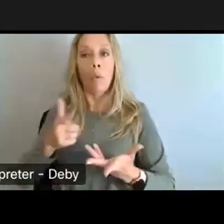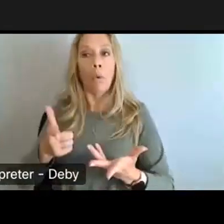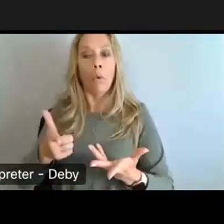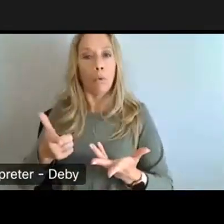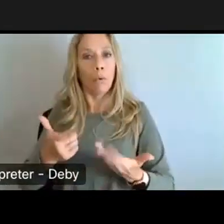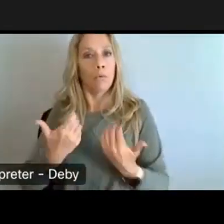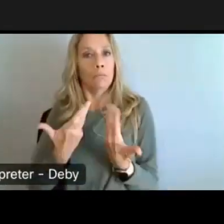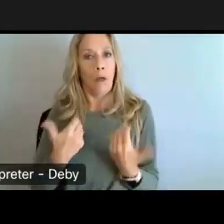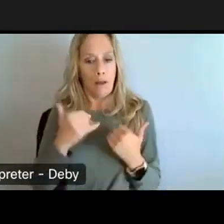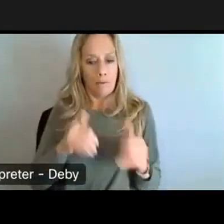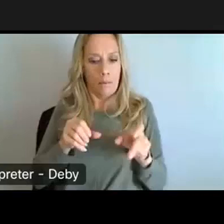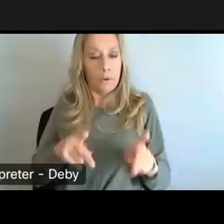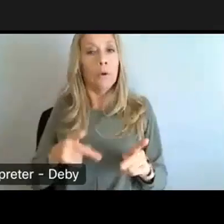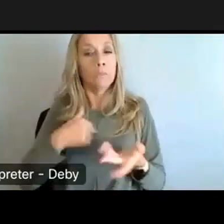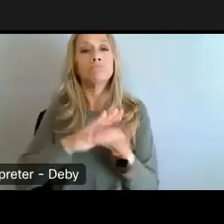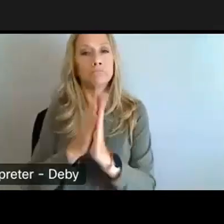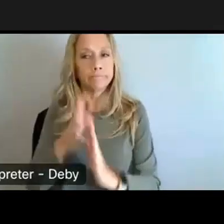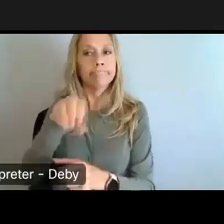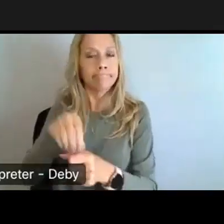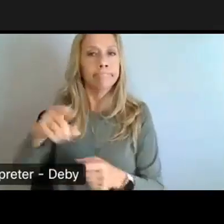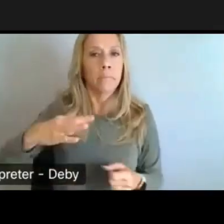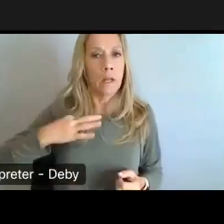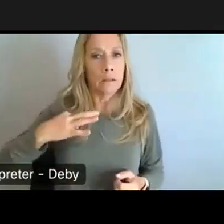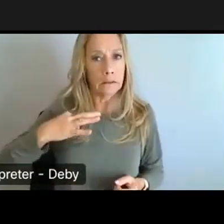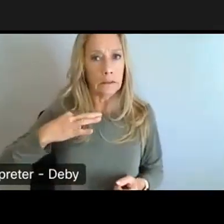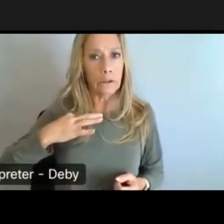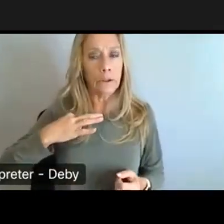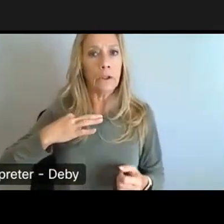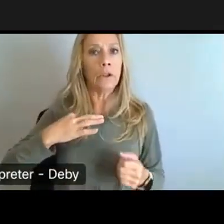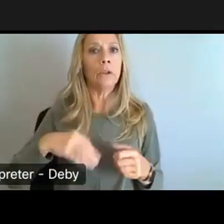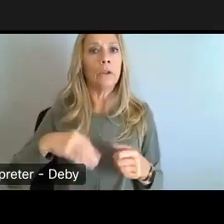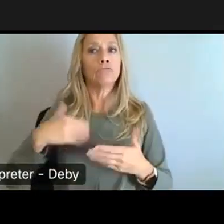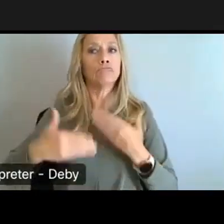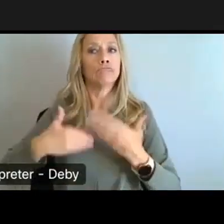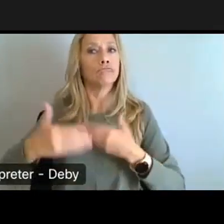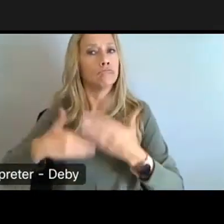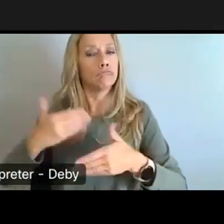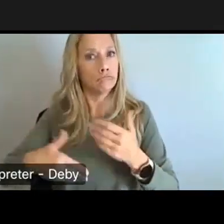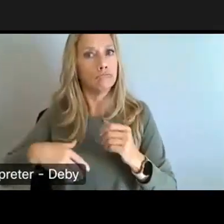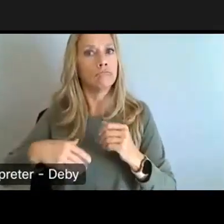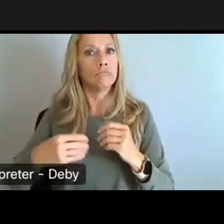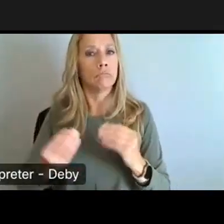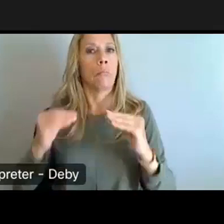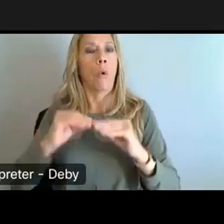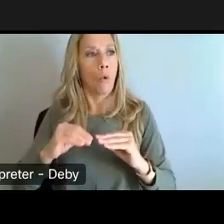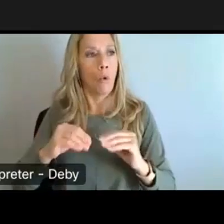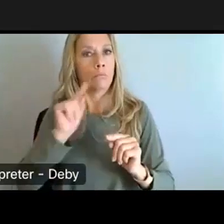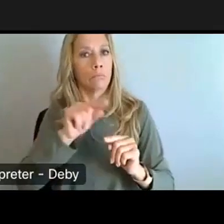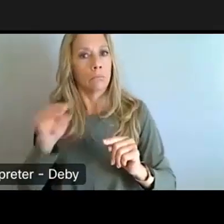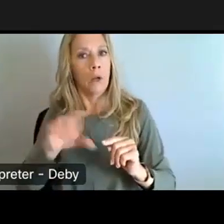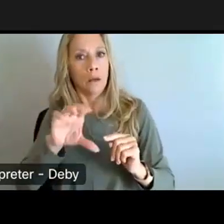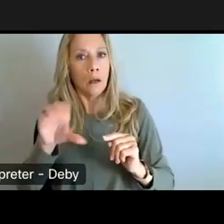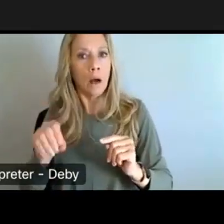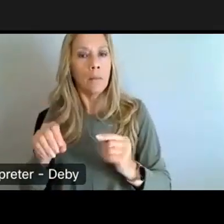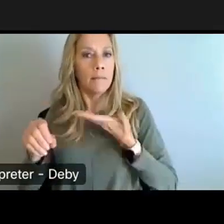as I started volunteering there, it opened up other things for me. There was companies bringing me in